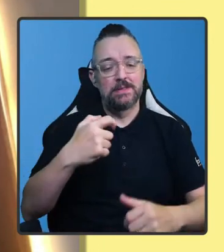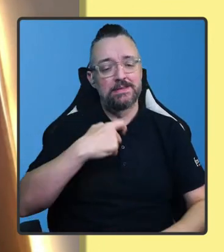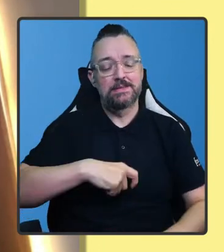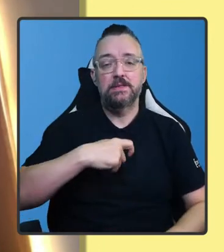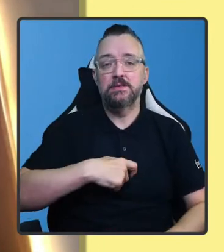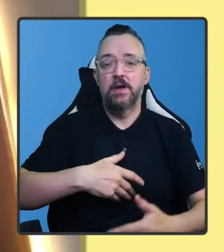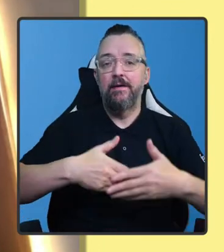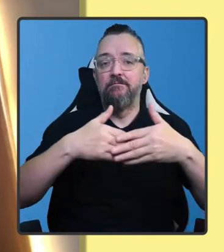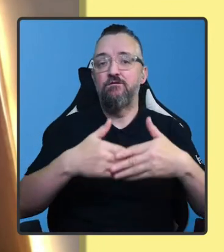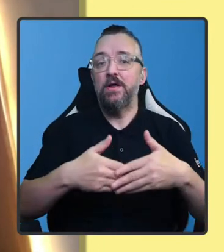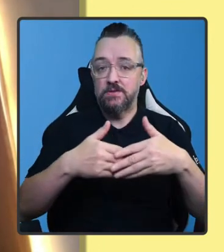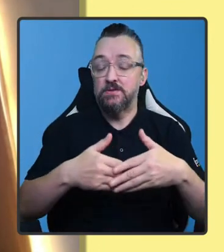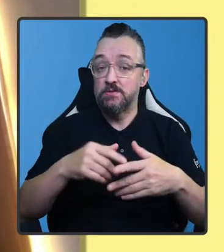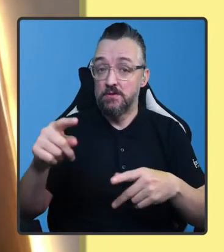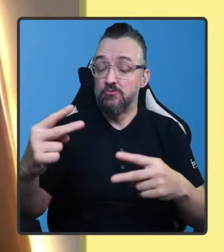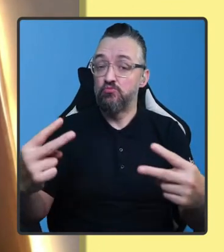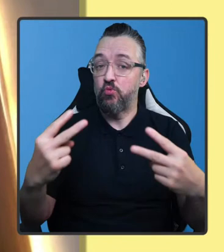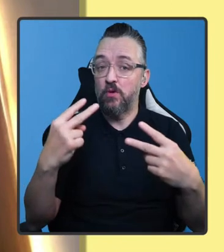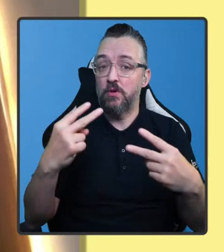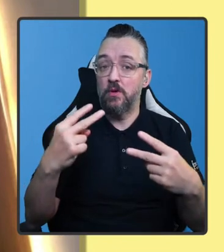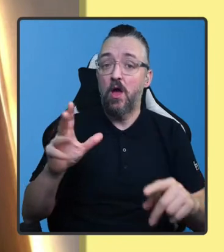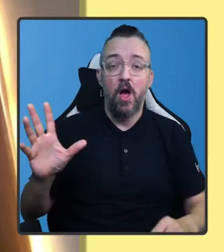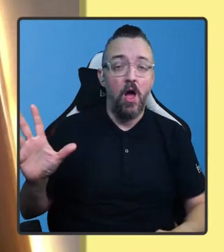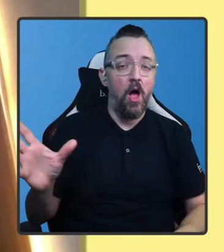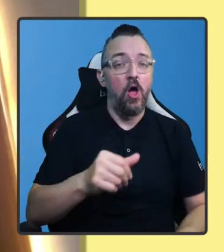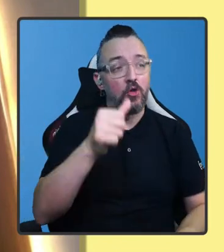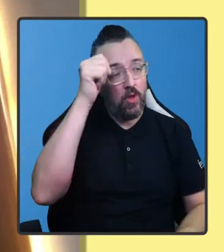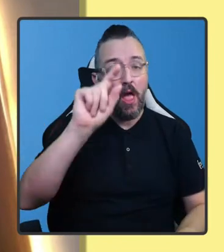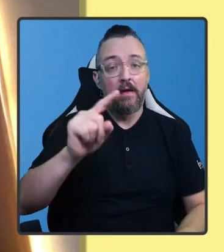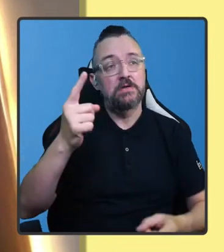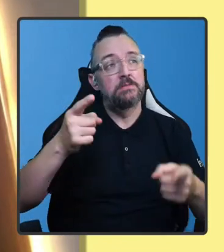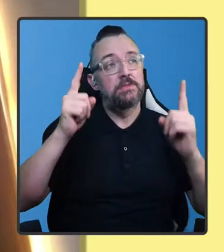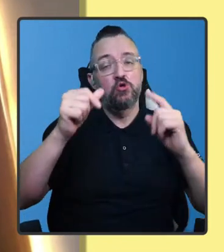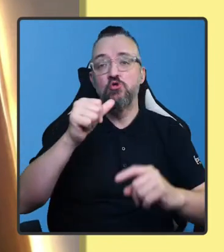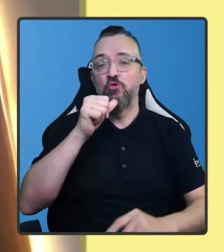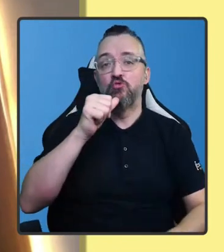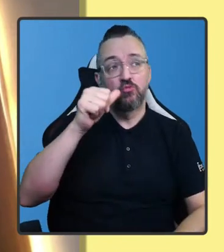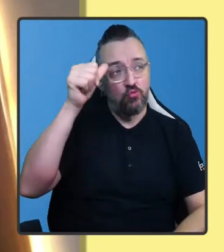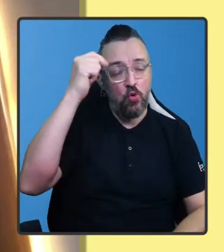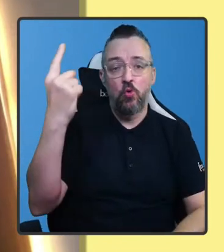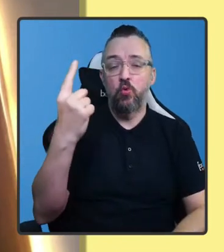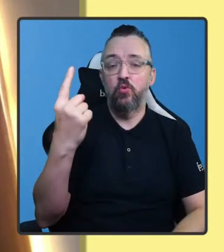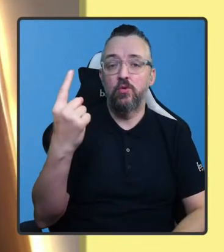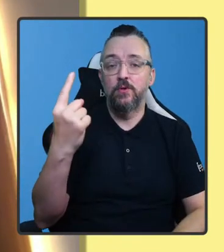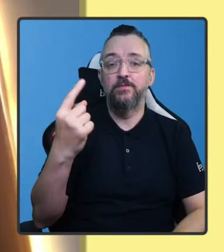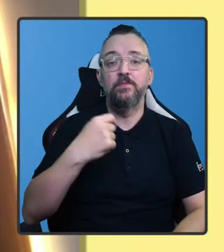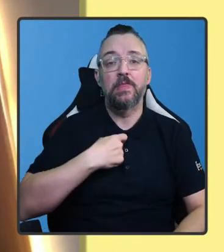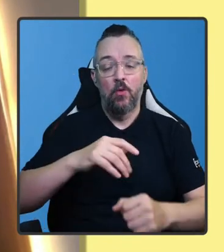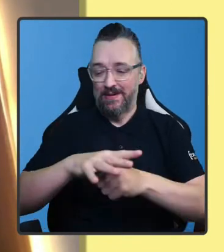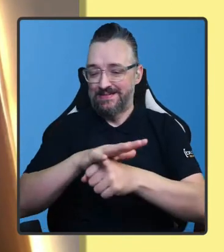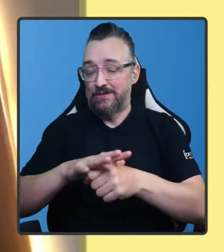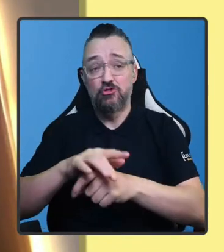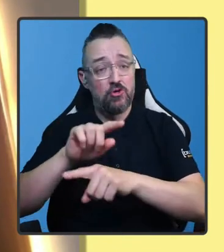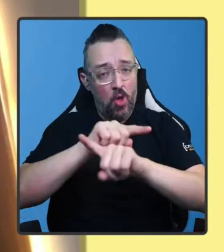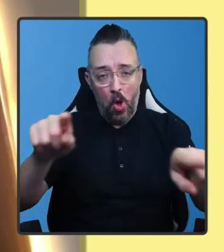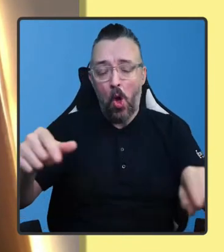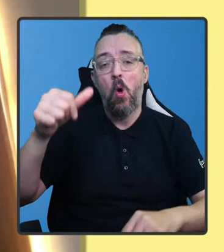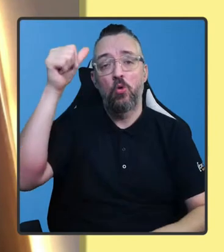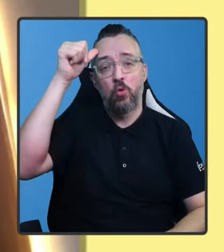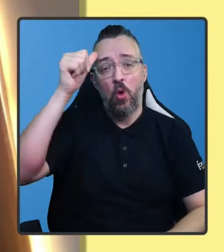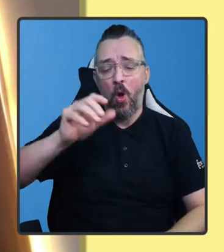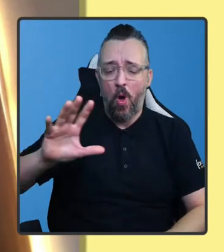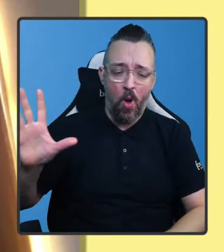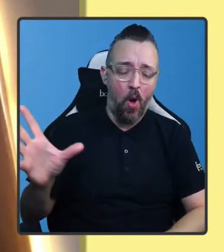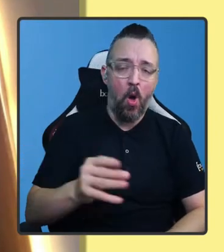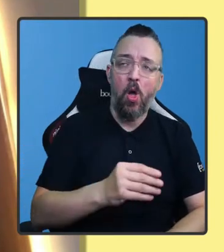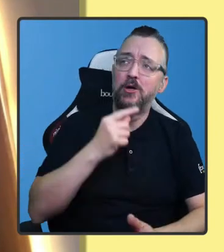friends. Everyone knows who our First Minister is. Everyone knows our circumstances. Everyone wishes us